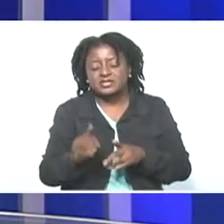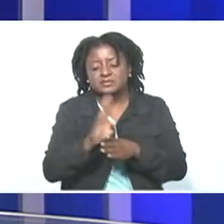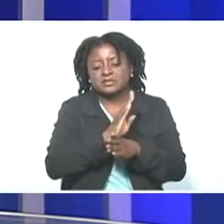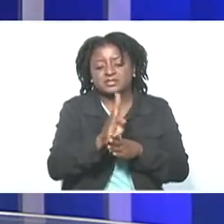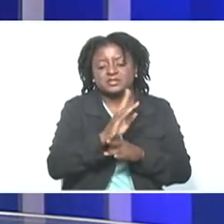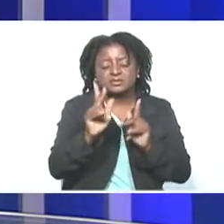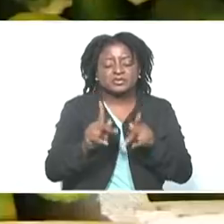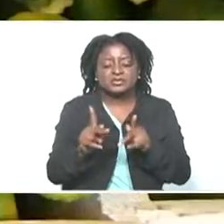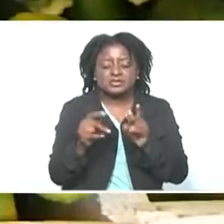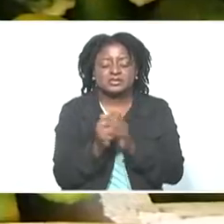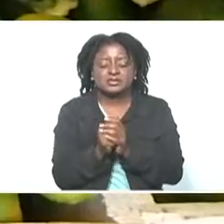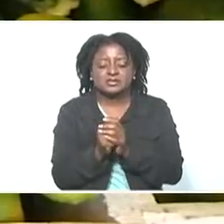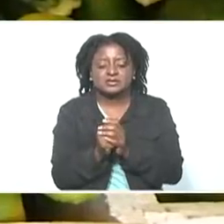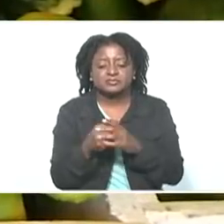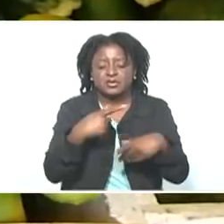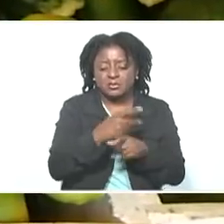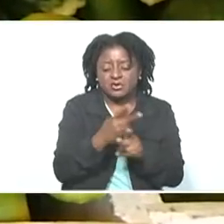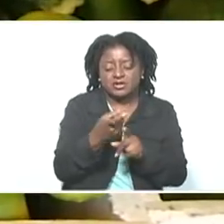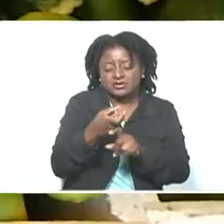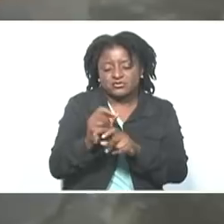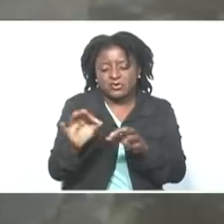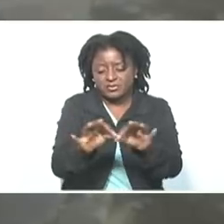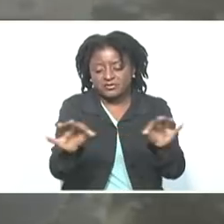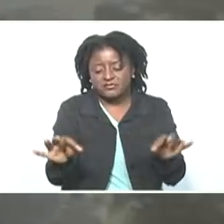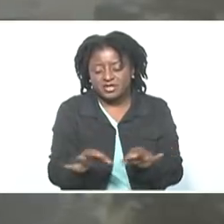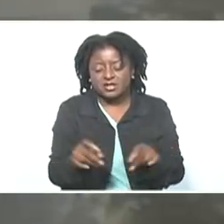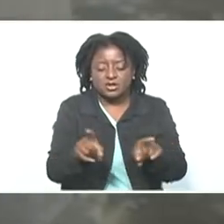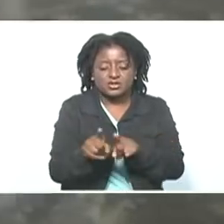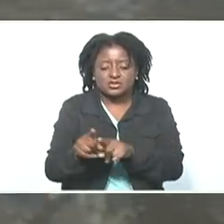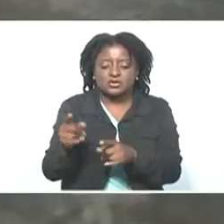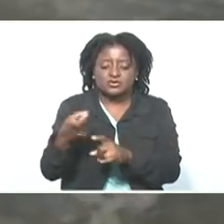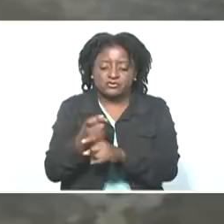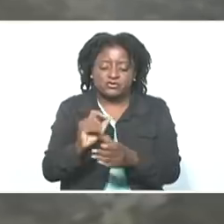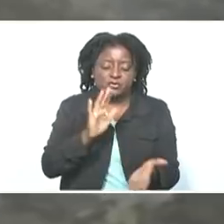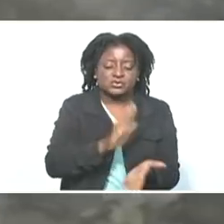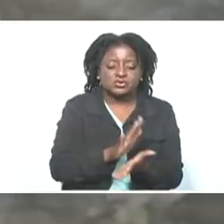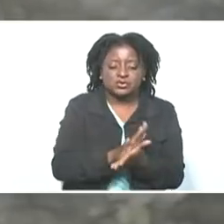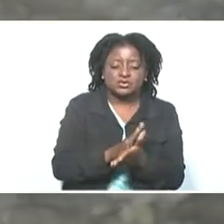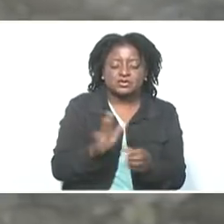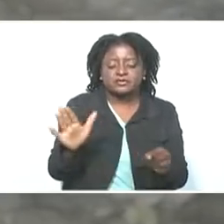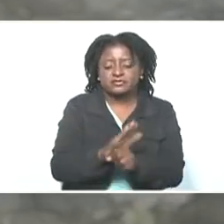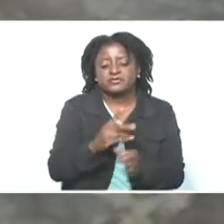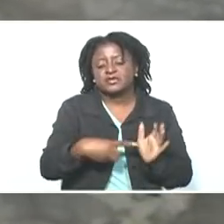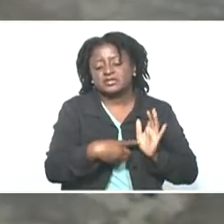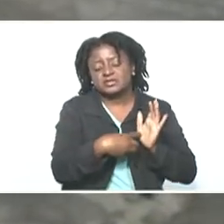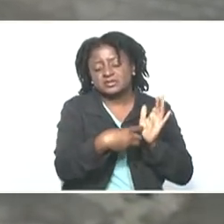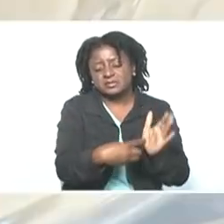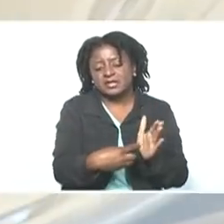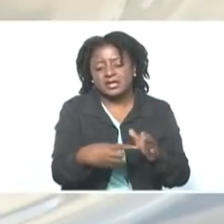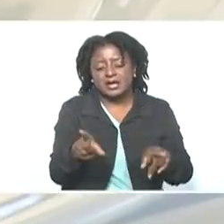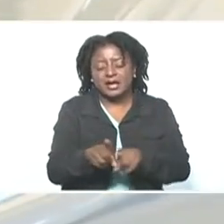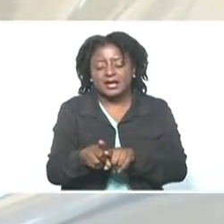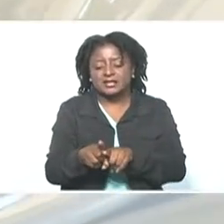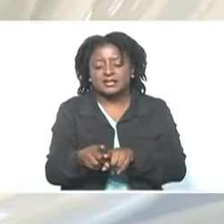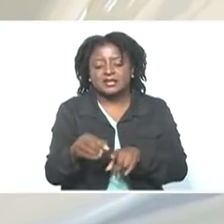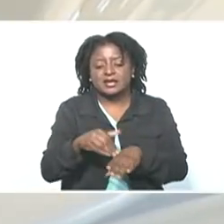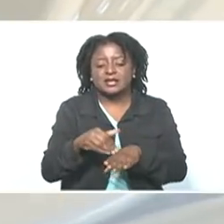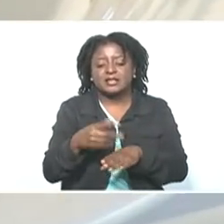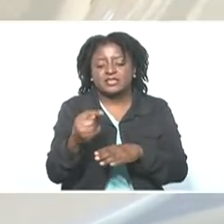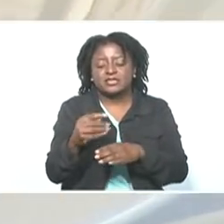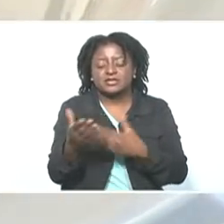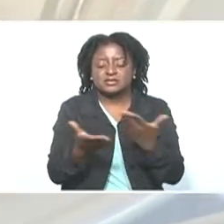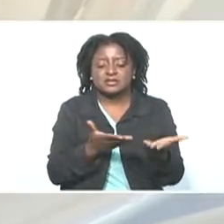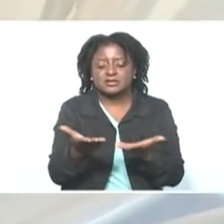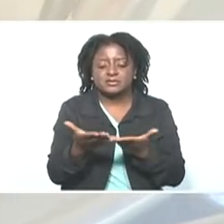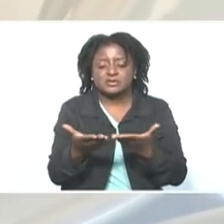opening. Products from the field, but also from schools, were on full display at the colorful ceremony marking the opening of